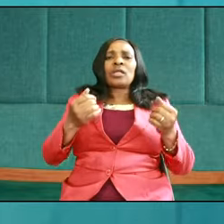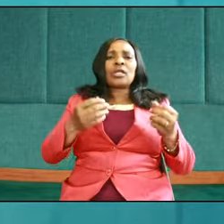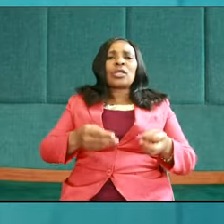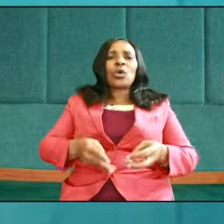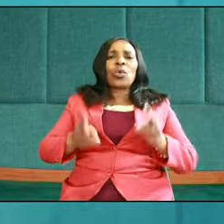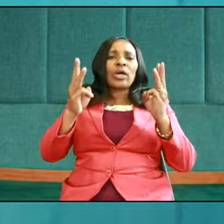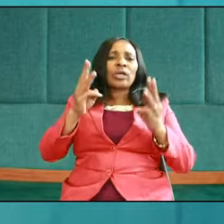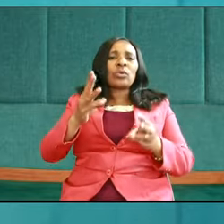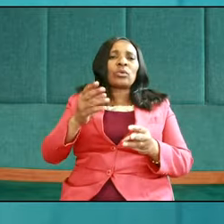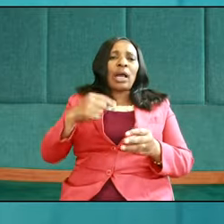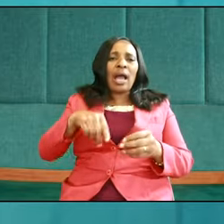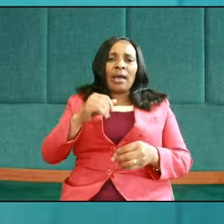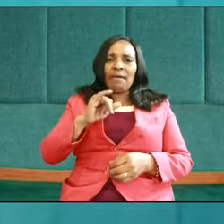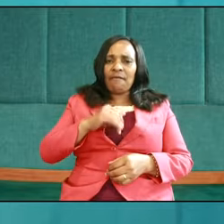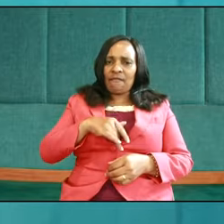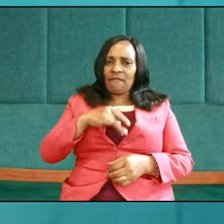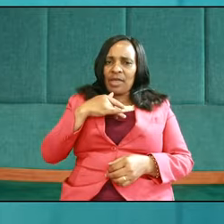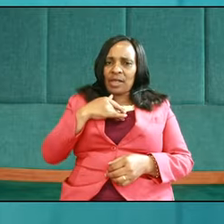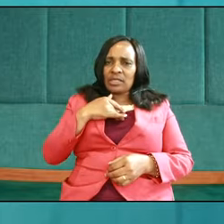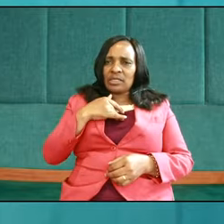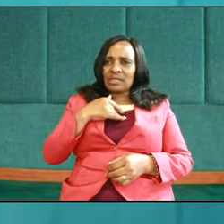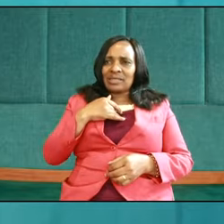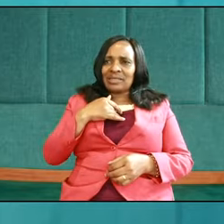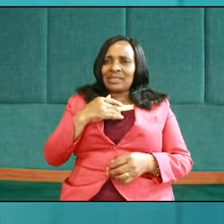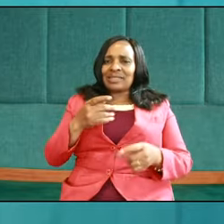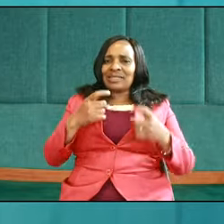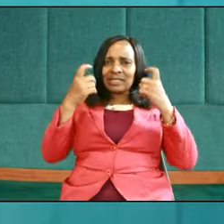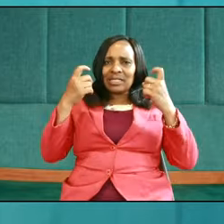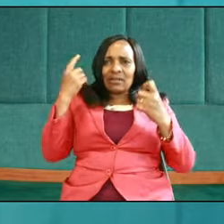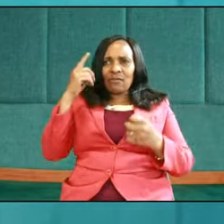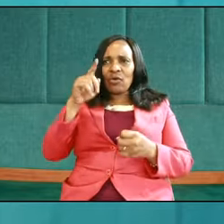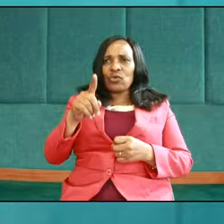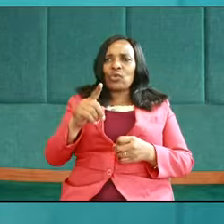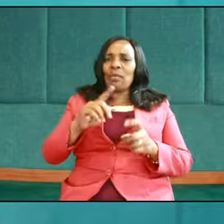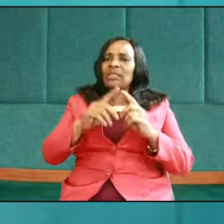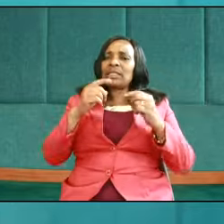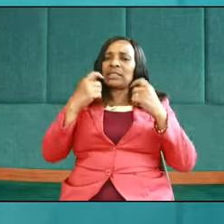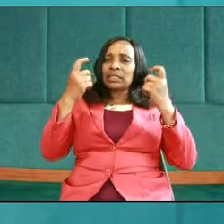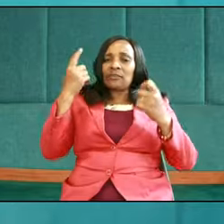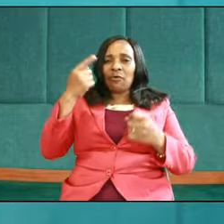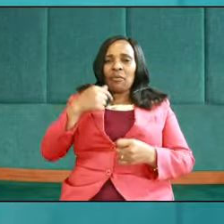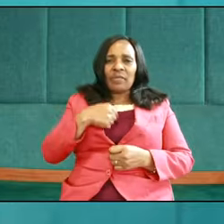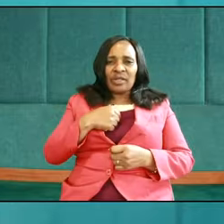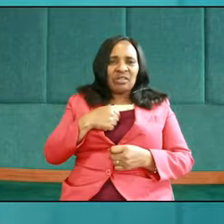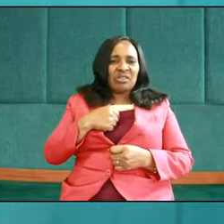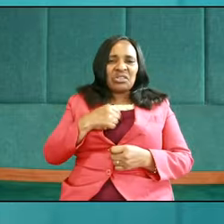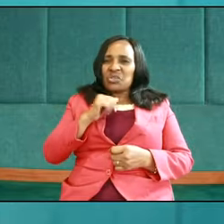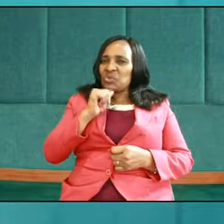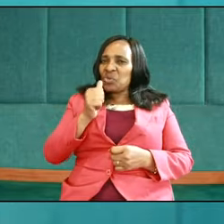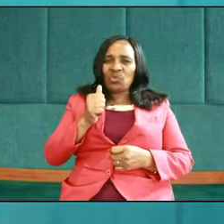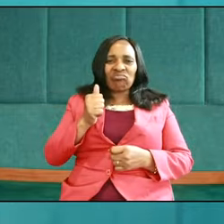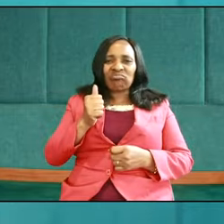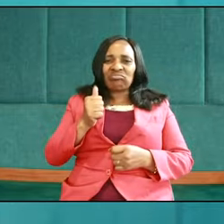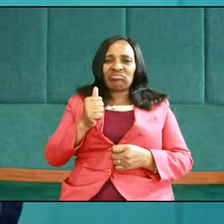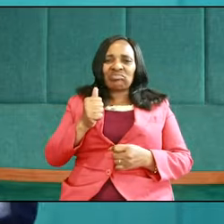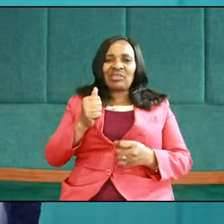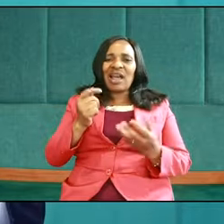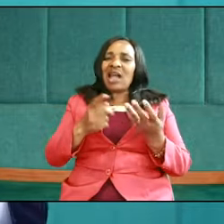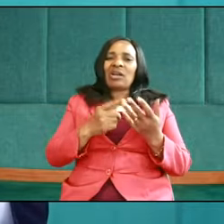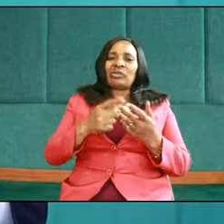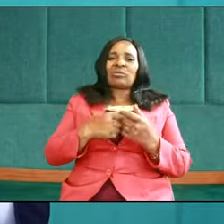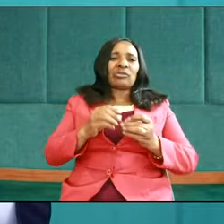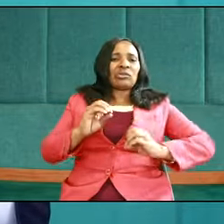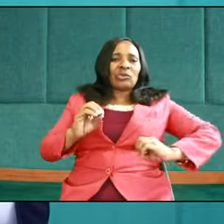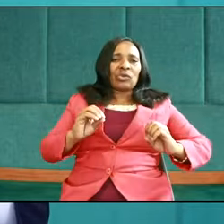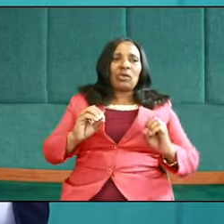of feels as if it's a sin for you, but it's not a sin for me. Mm. Therefore, there's no accountability there. Mm-hmm.